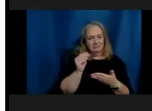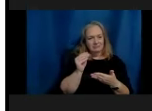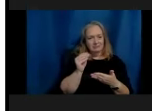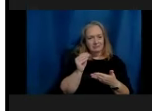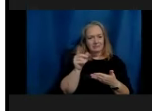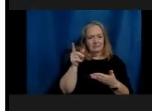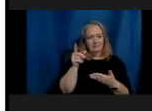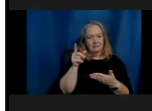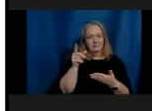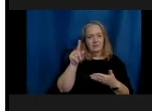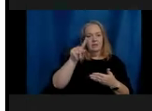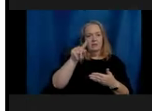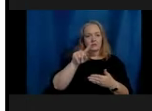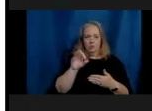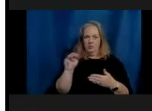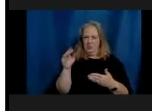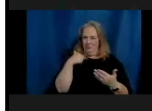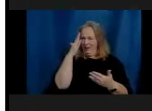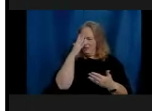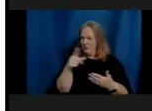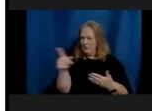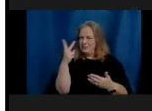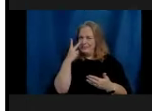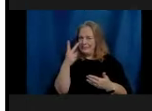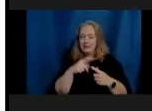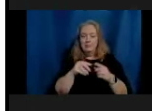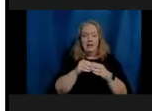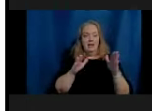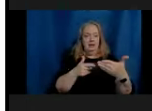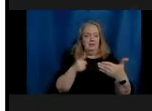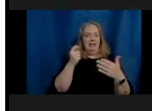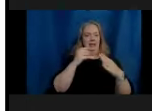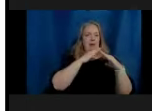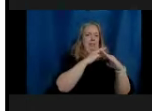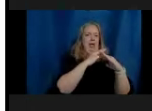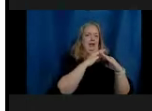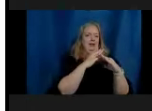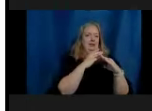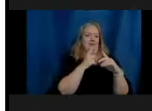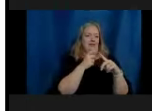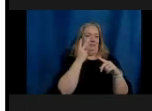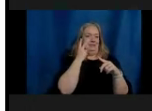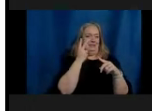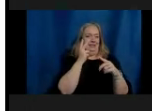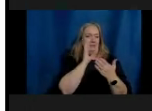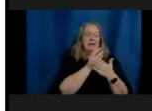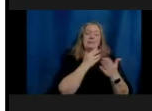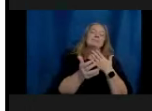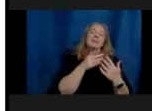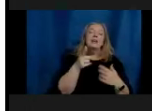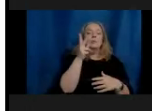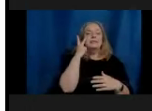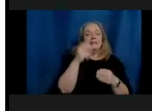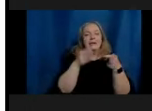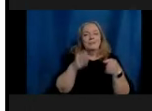person, I guess in Zoom, y'all won't necessarily see that, but here in person, you're kind of getting blocked a little bit from seeing the portrait, but you'll see it in person